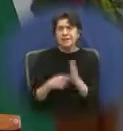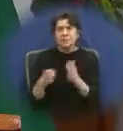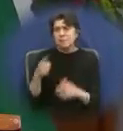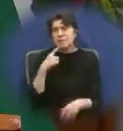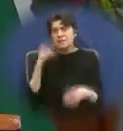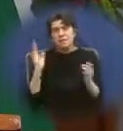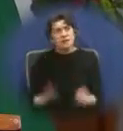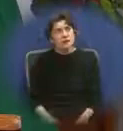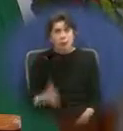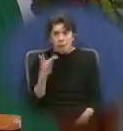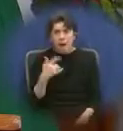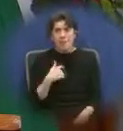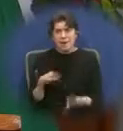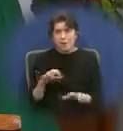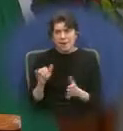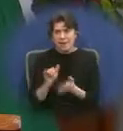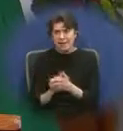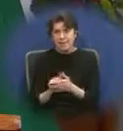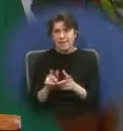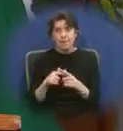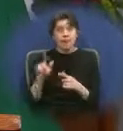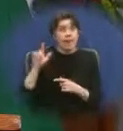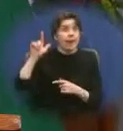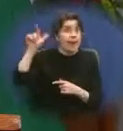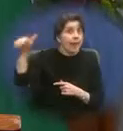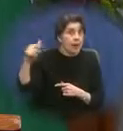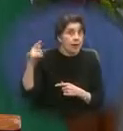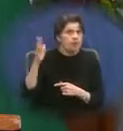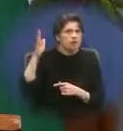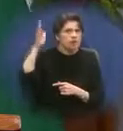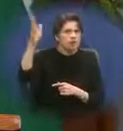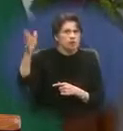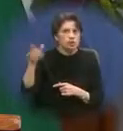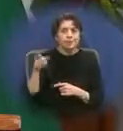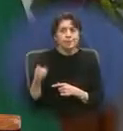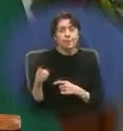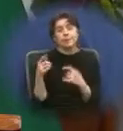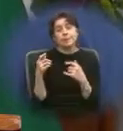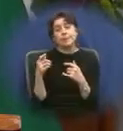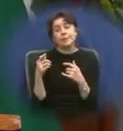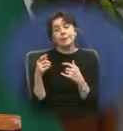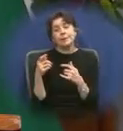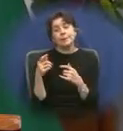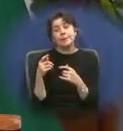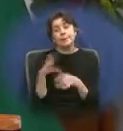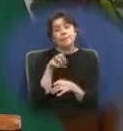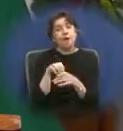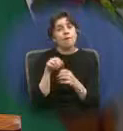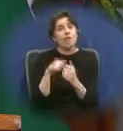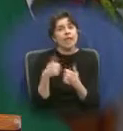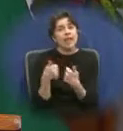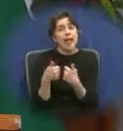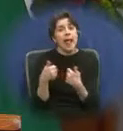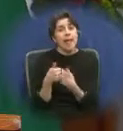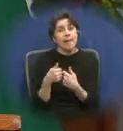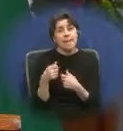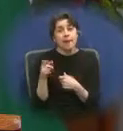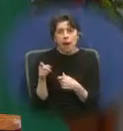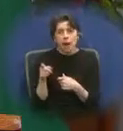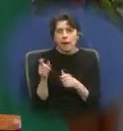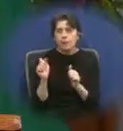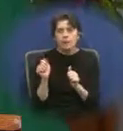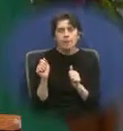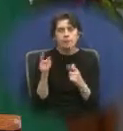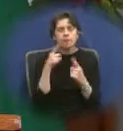gonna lead to? Until one day when playing a game that was able to have great